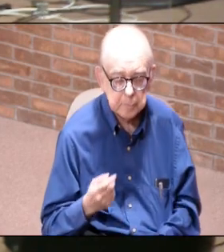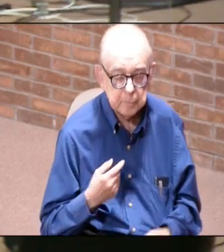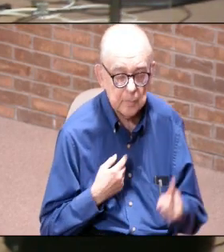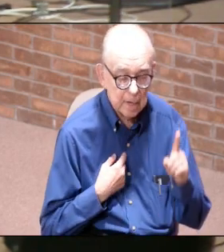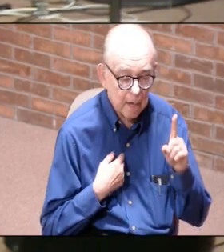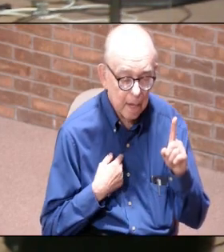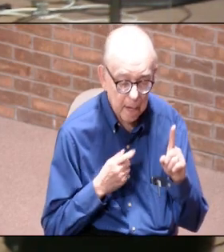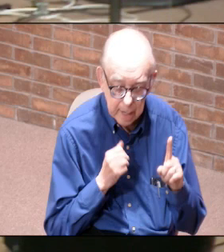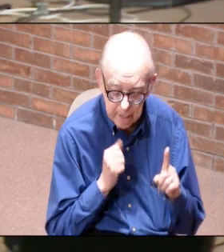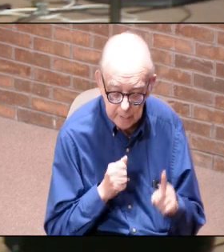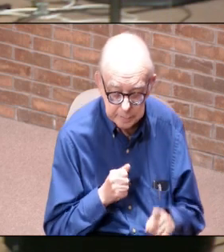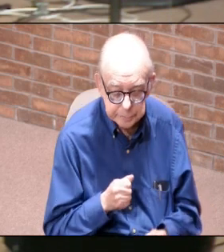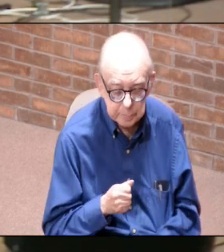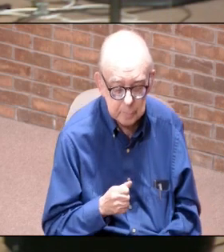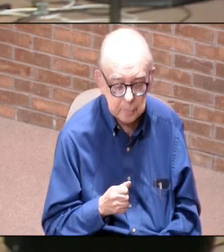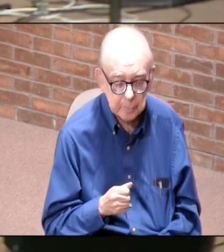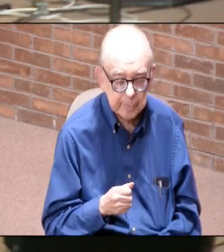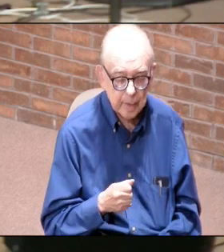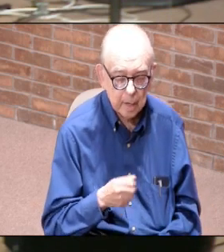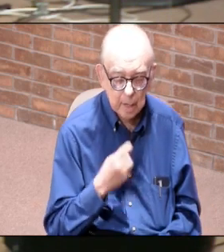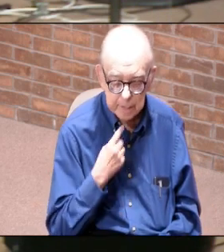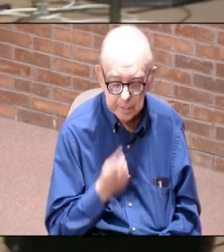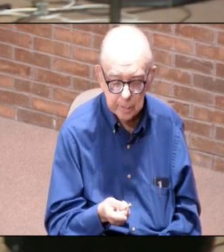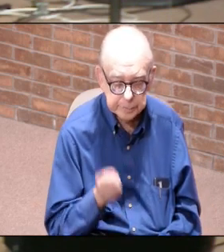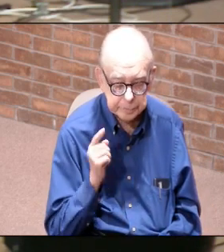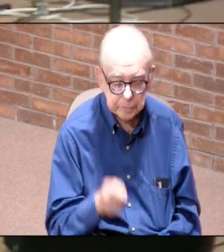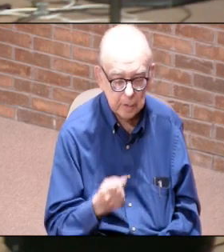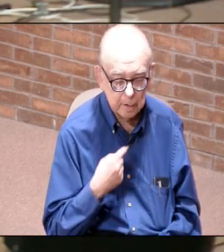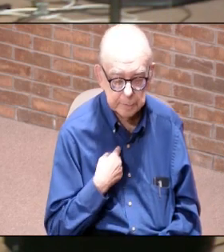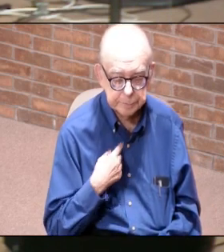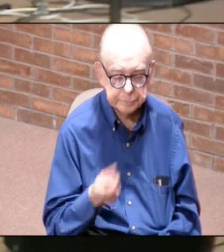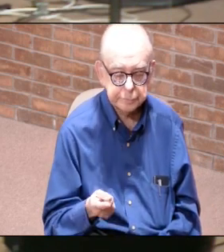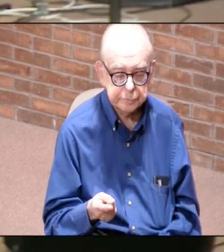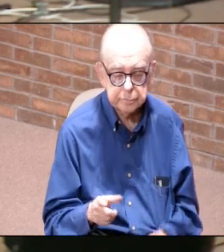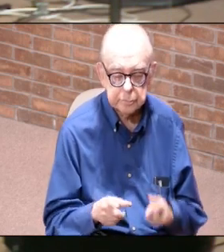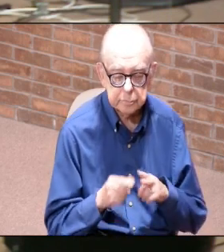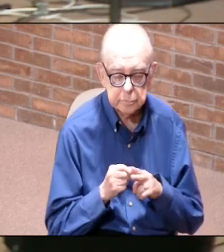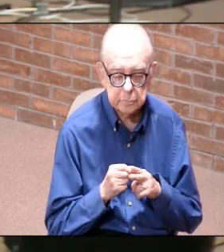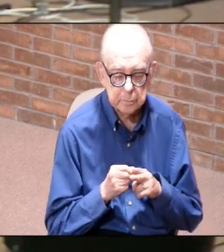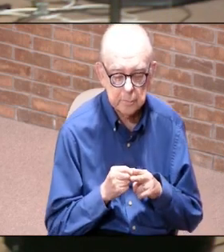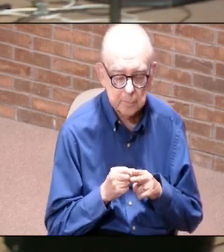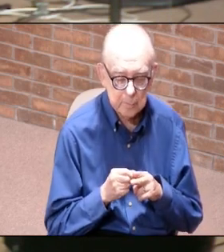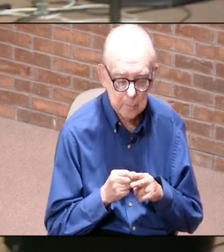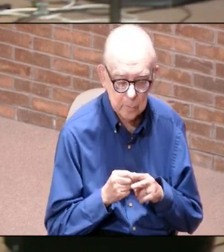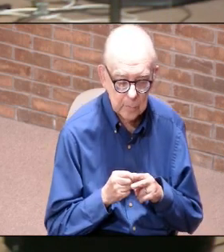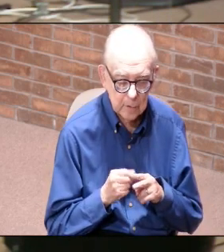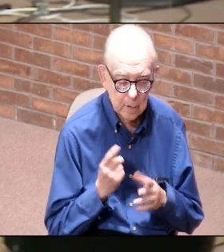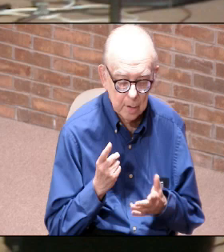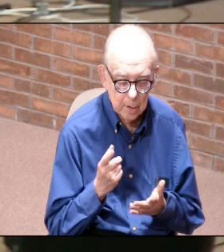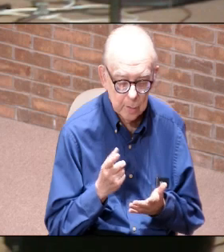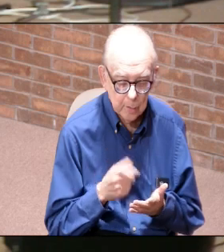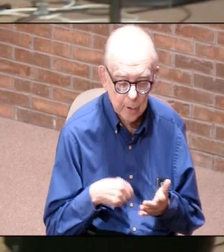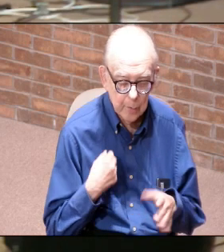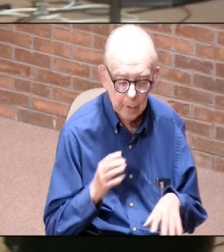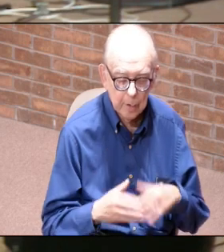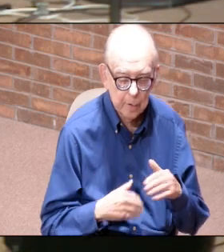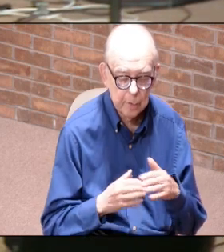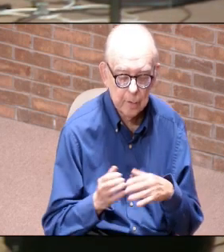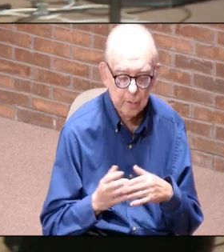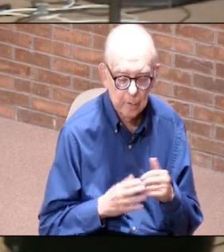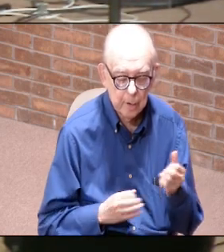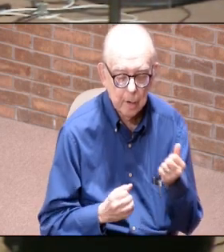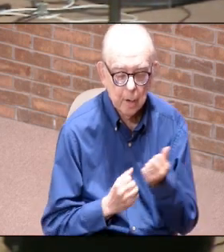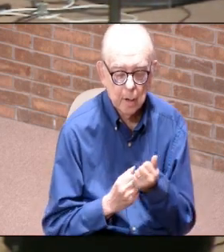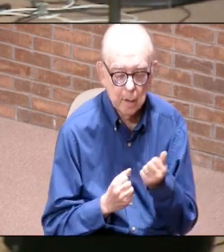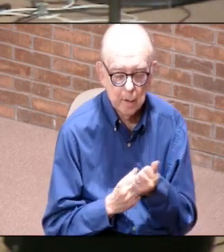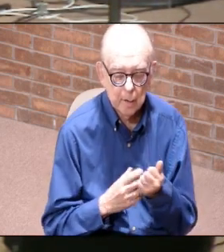am. And he tells you that you and I have a choice to what we want to build our